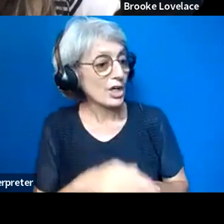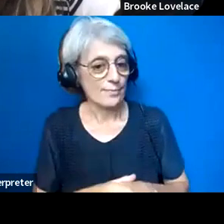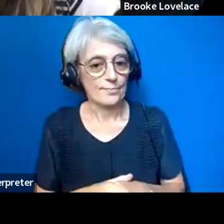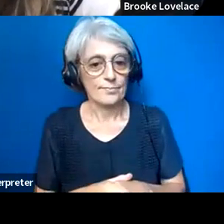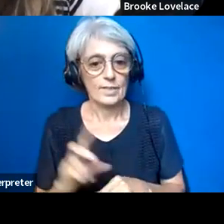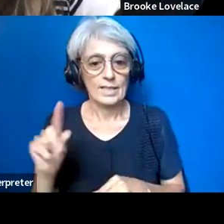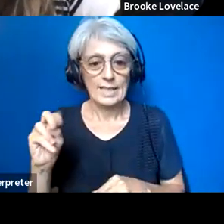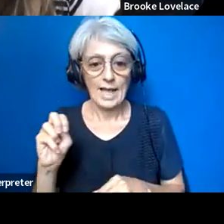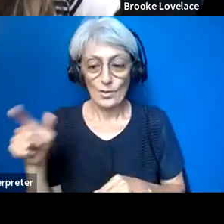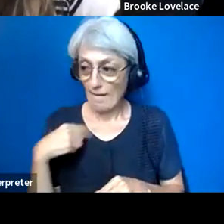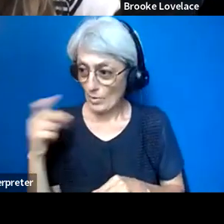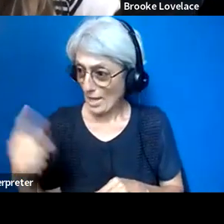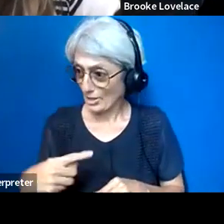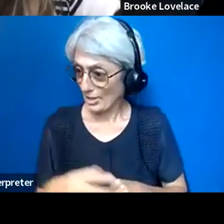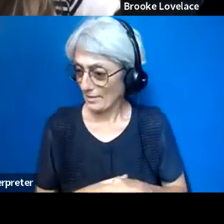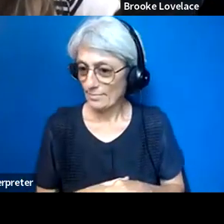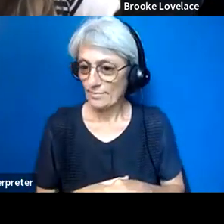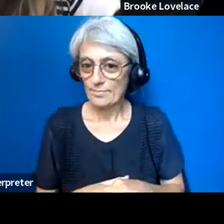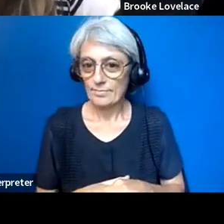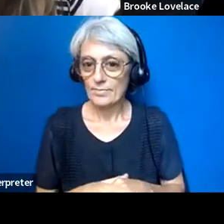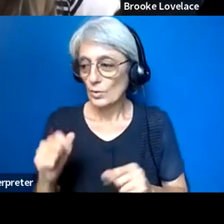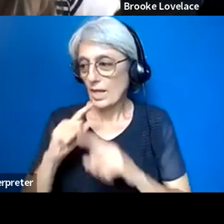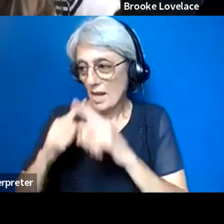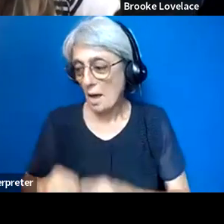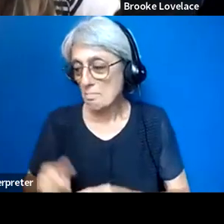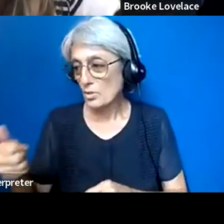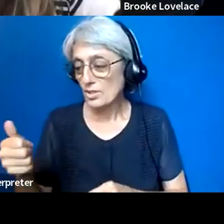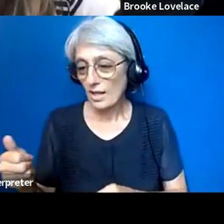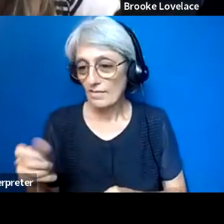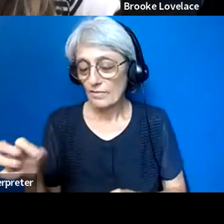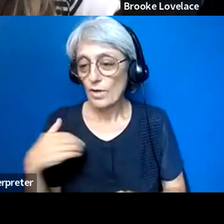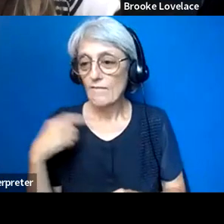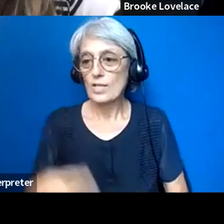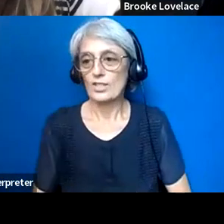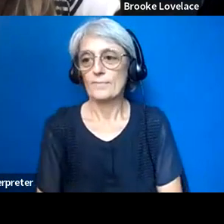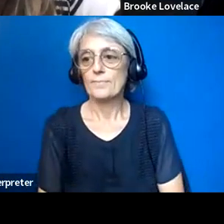Did you have a question? You can unmute yourself if you do.